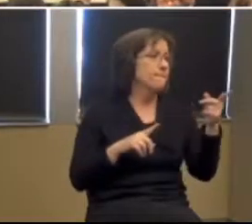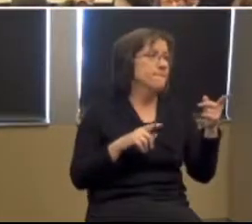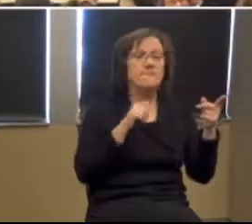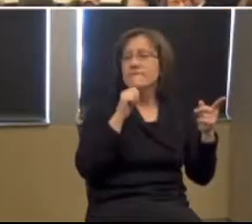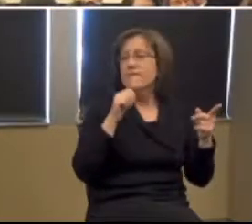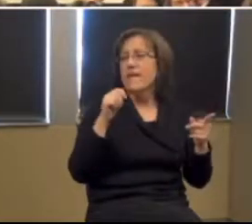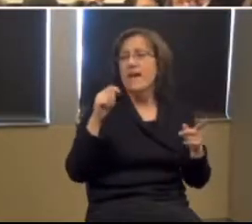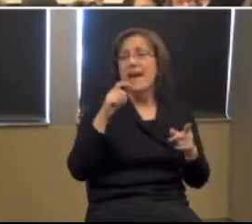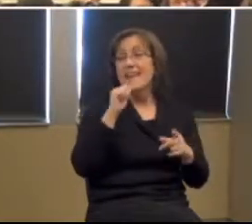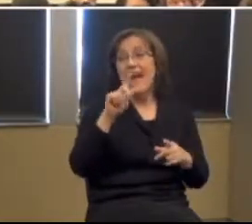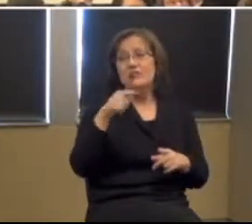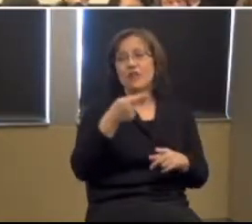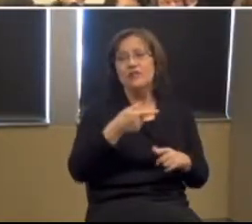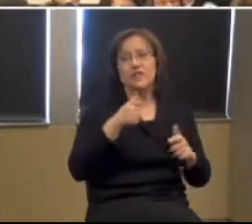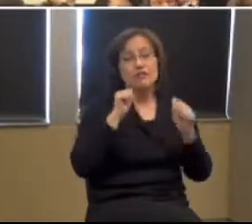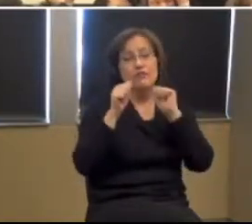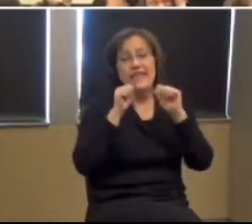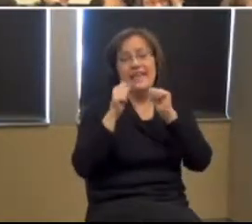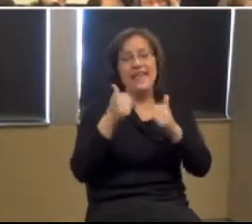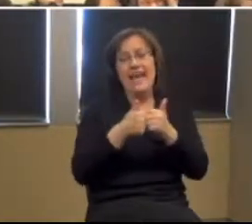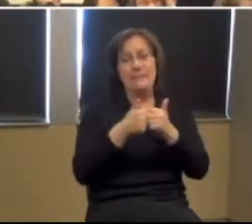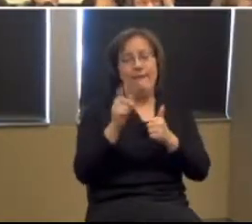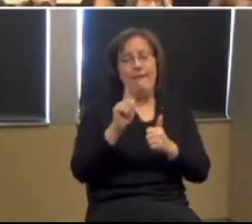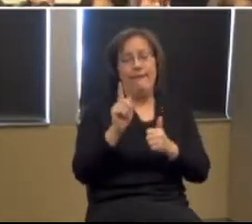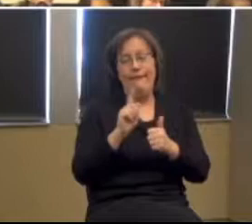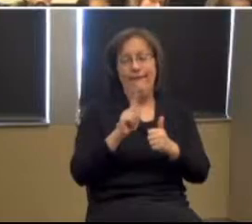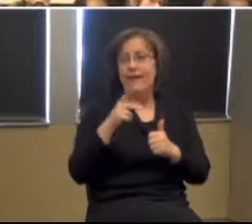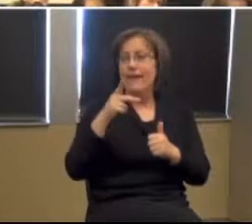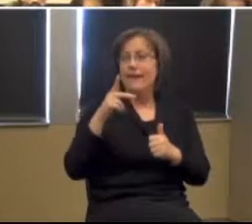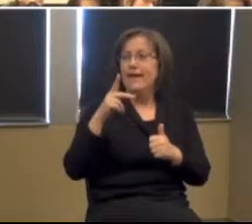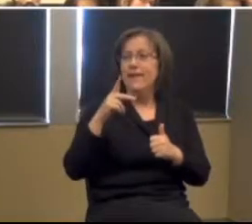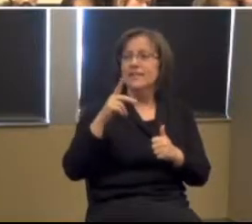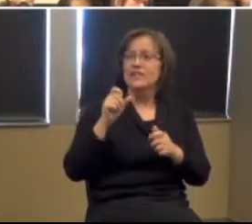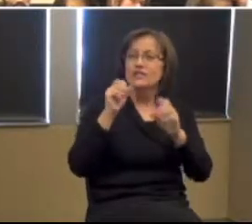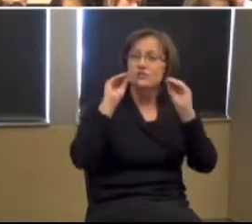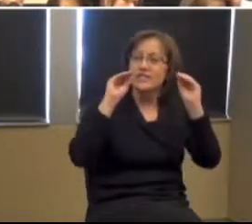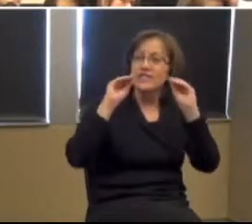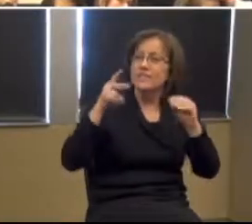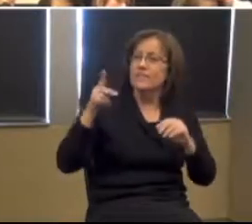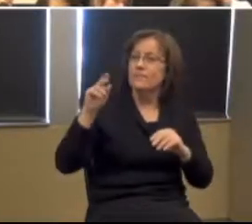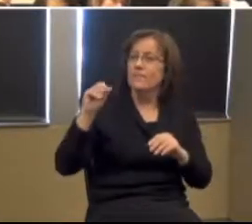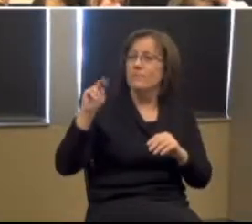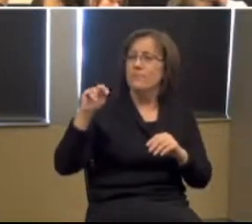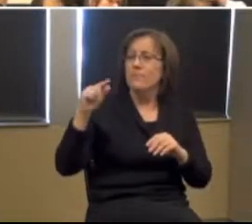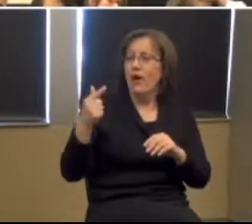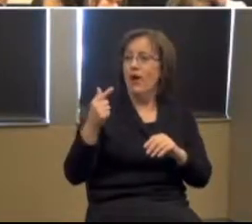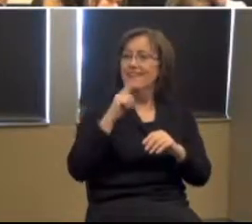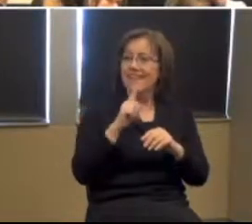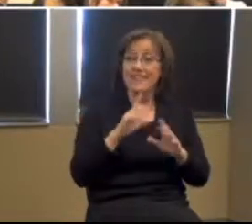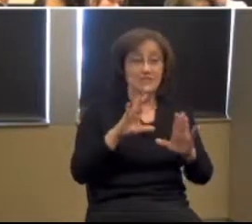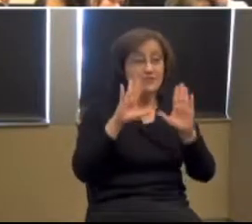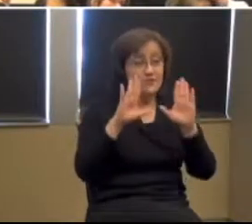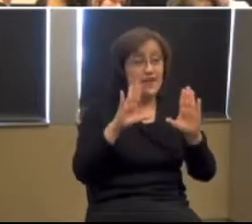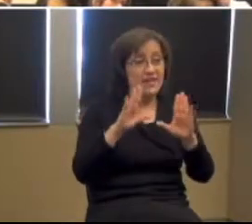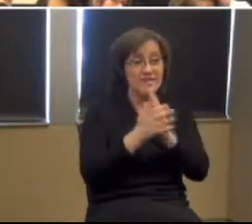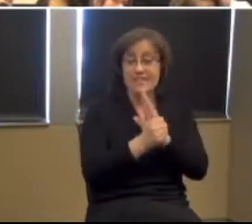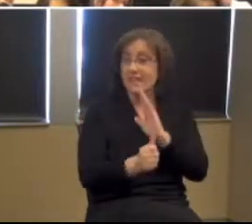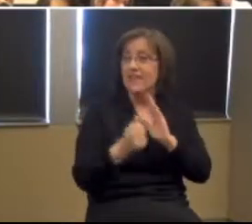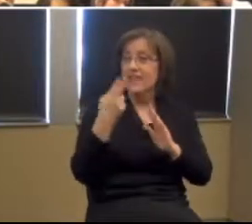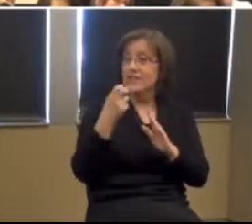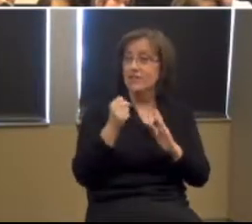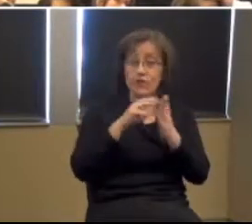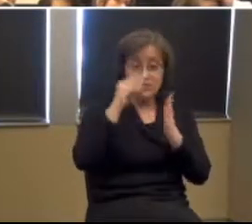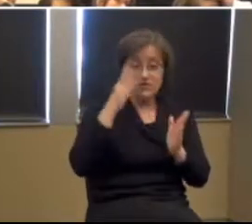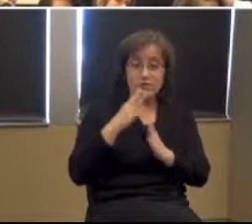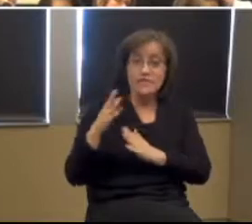Well, okay, but teaching Pong is a great skill that, you know, high school students would need to